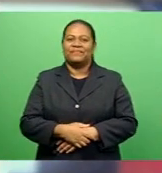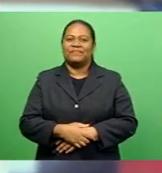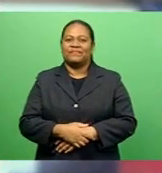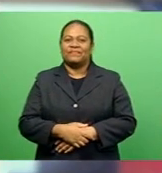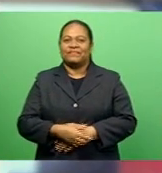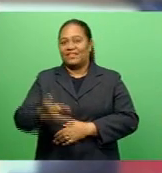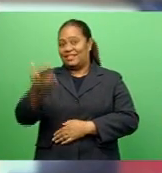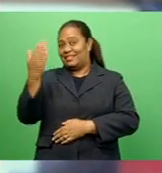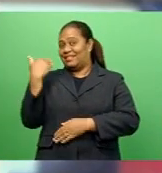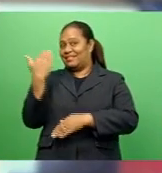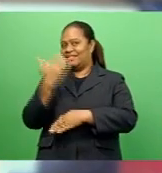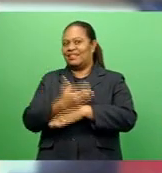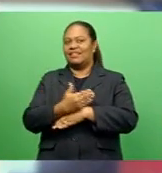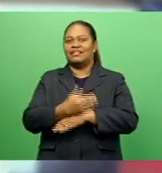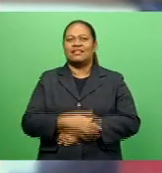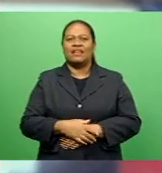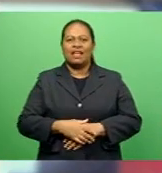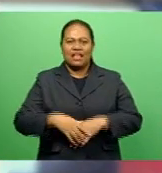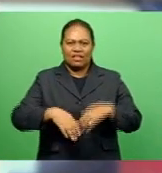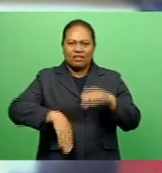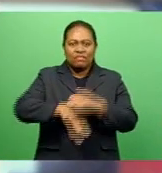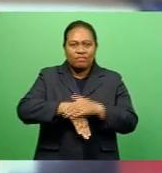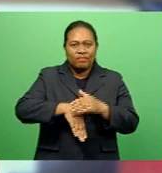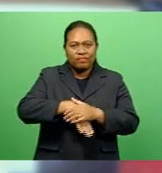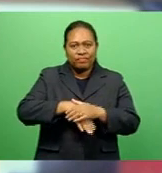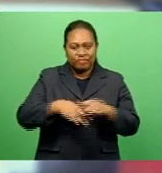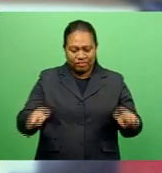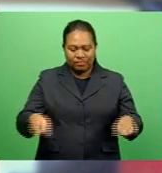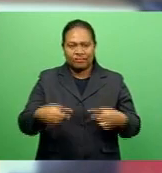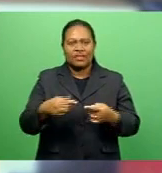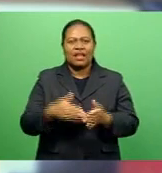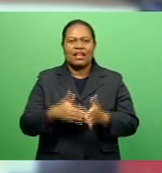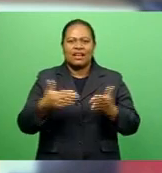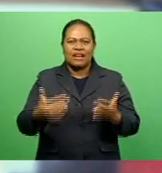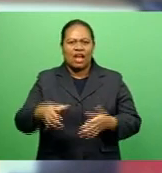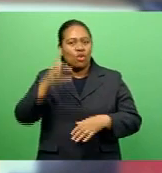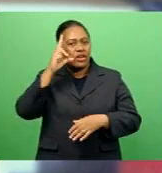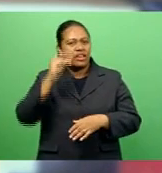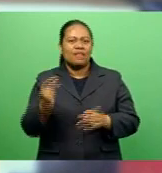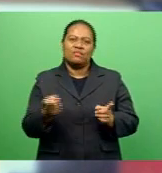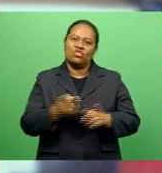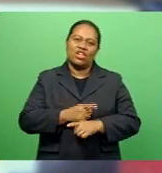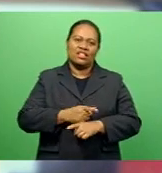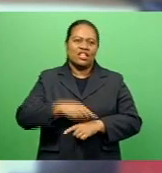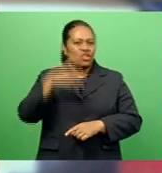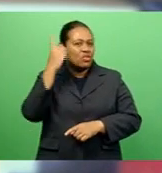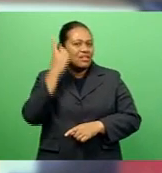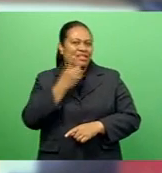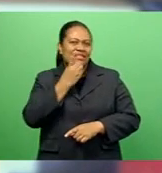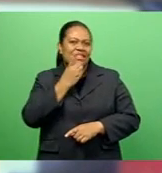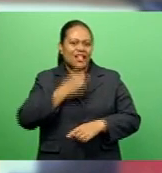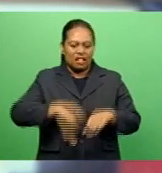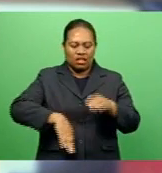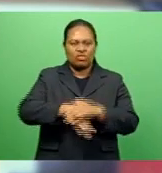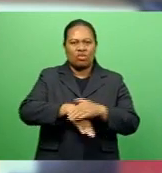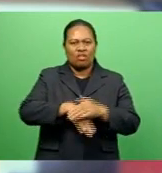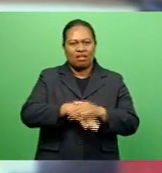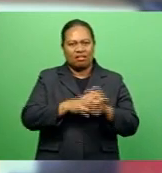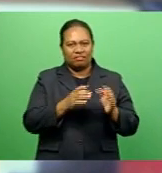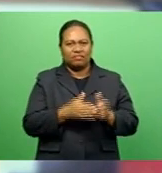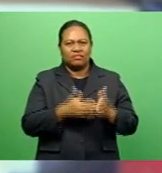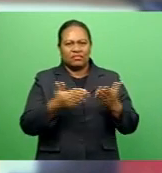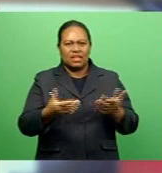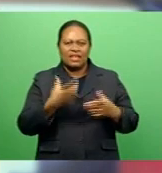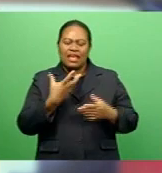of last night, Fiji's premier football competition is now known as the Digicel Premier League. This after Digicel Fiji sealed